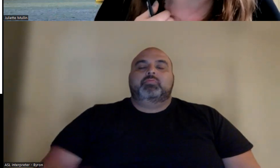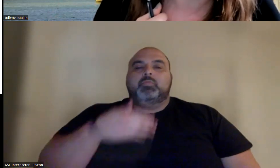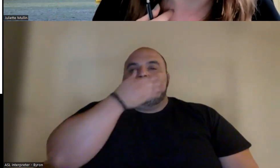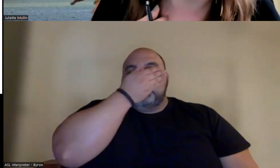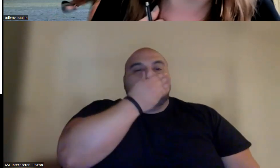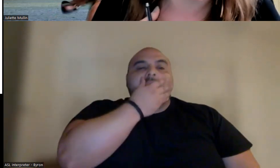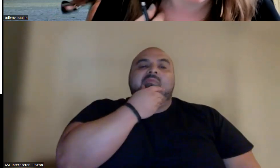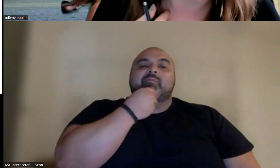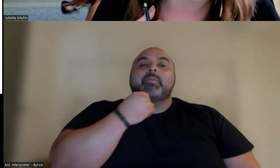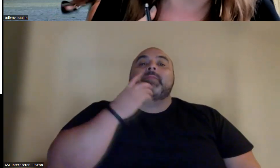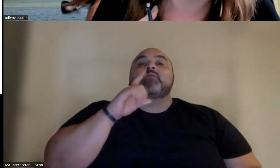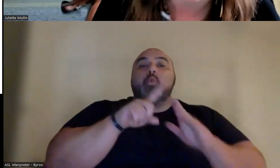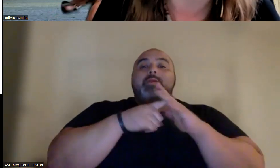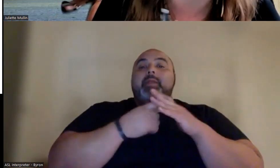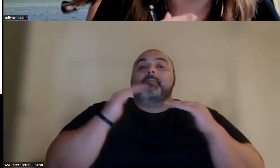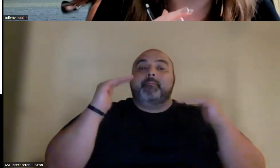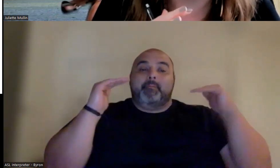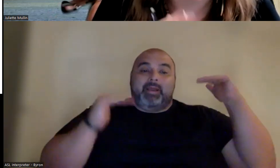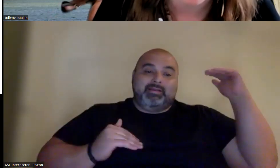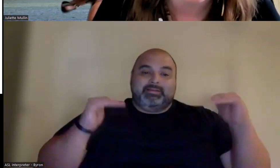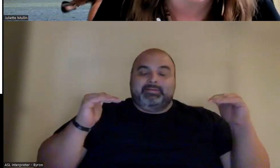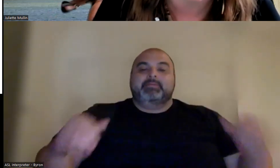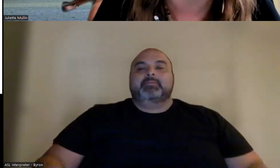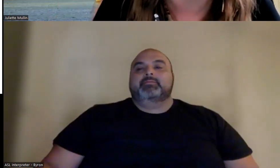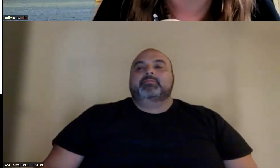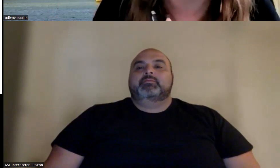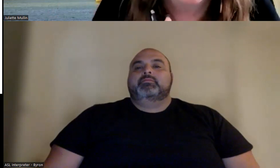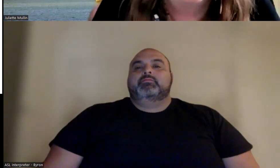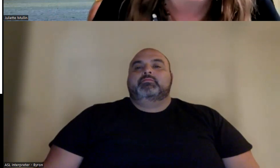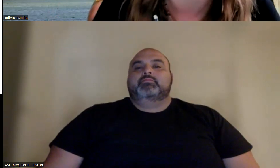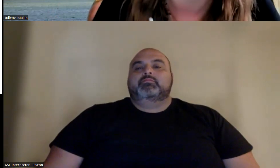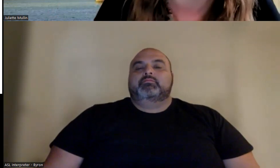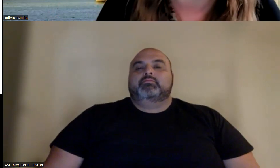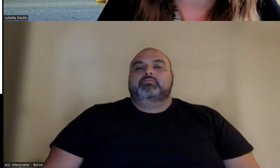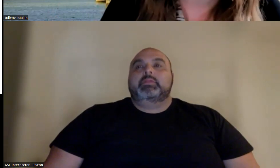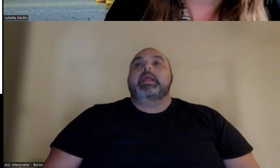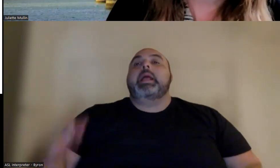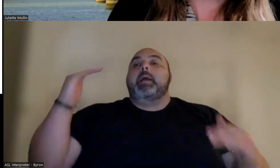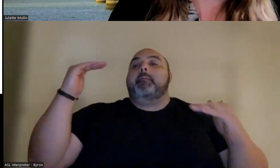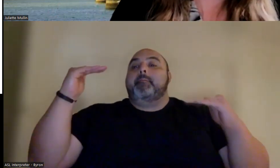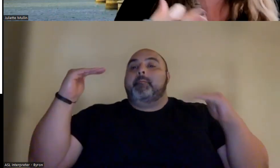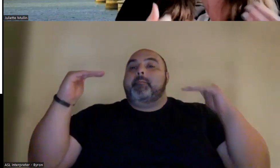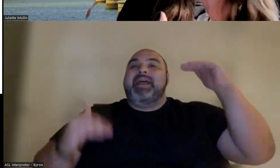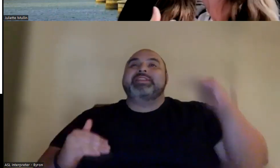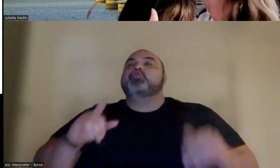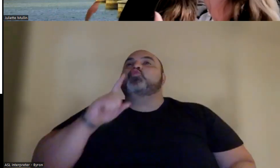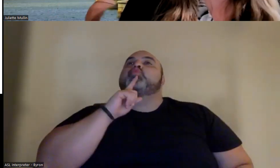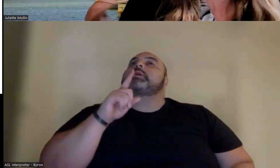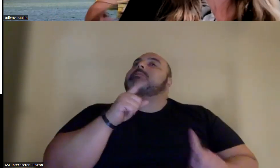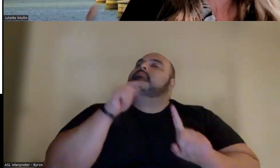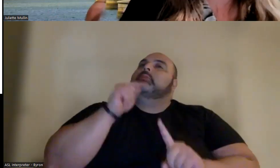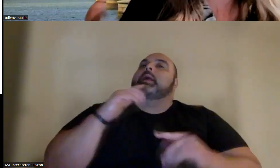So we're going to begin with balance. And again, I'll just refresh for folks that the balance is really the principle of